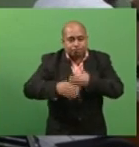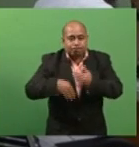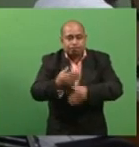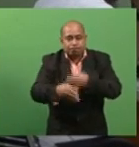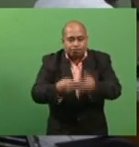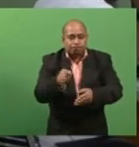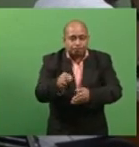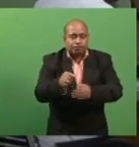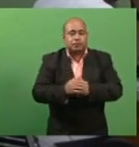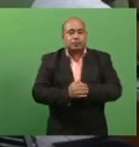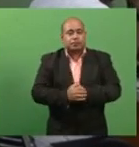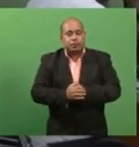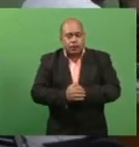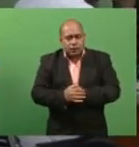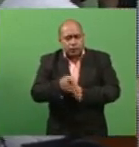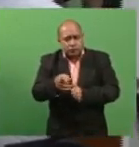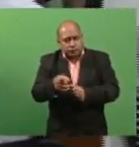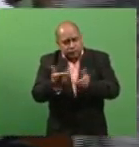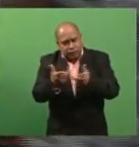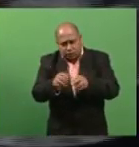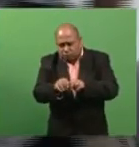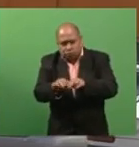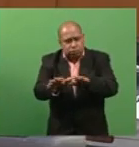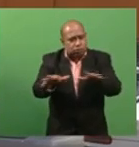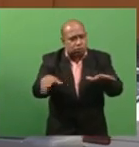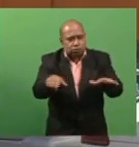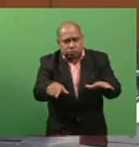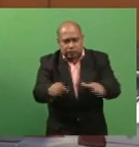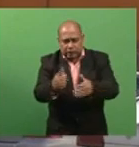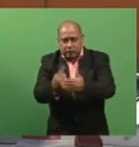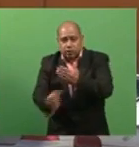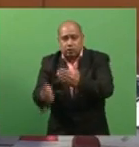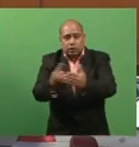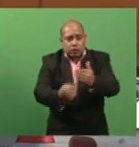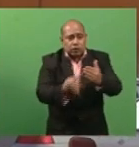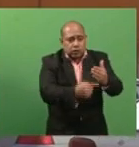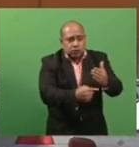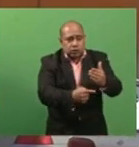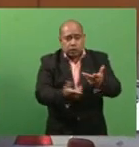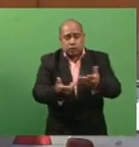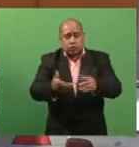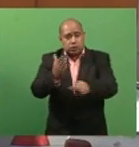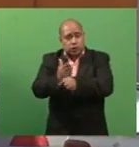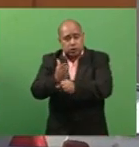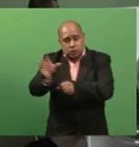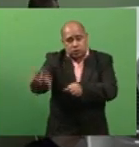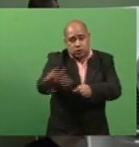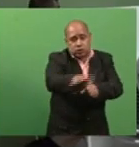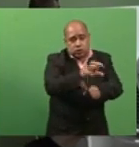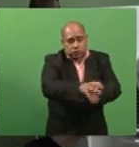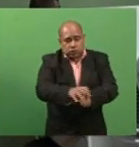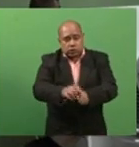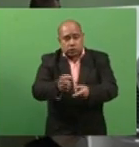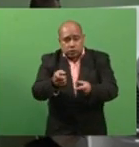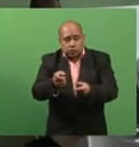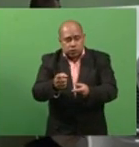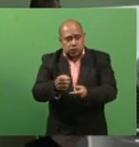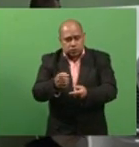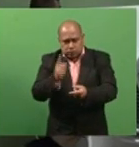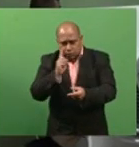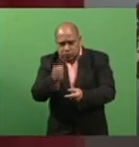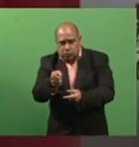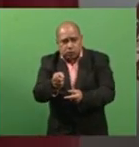has been devastating in their day-to-day business. COVID-19 has had an impact on everything that we